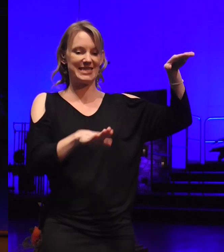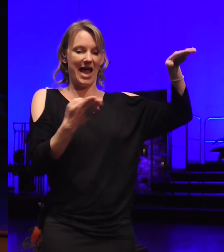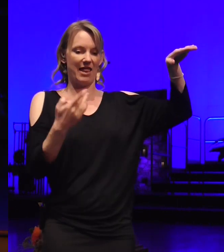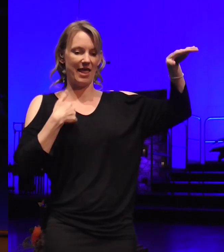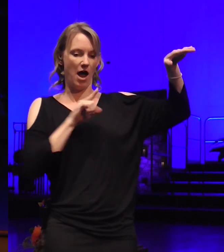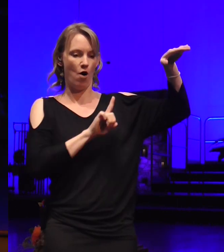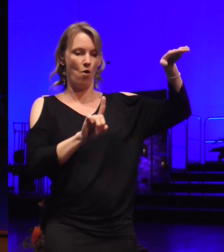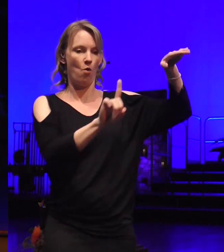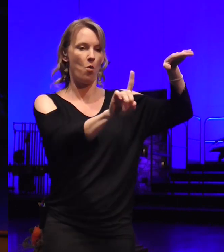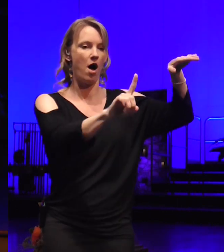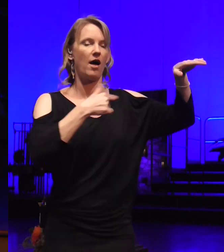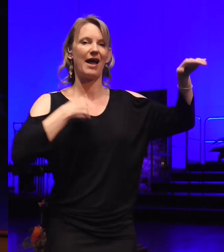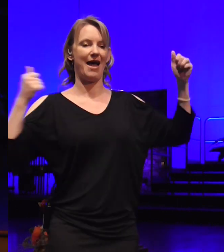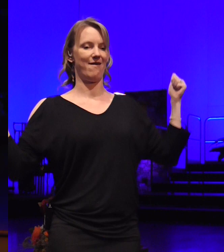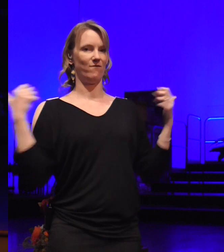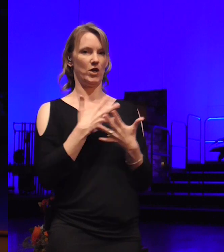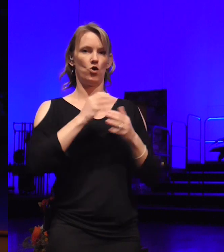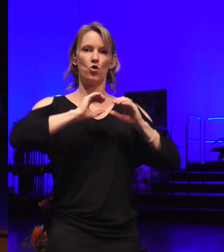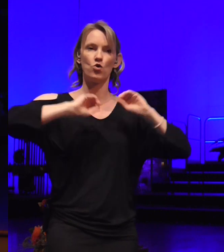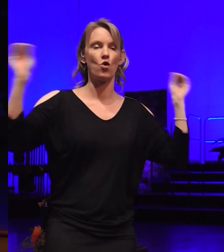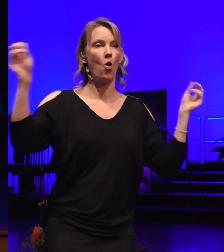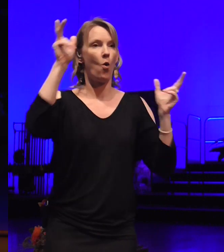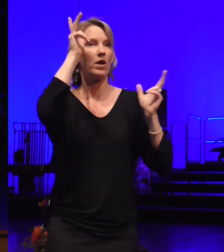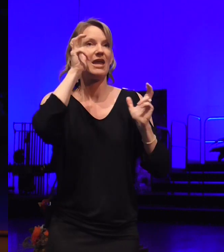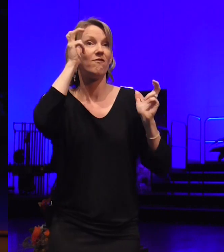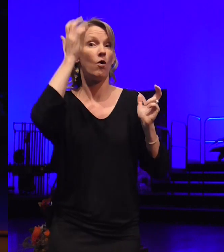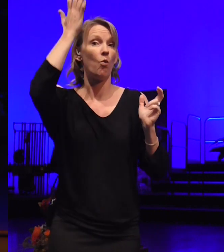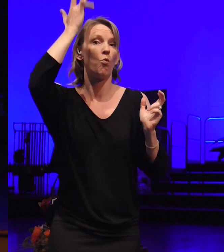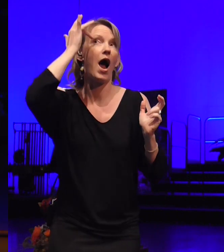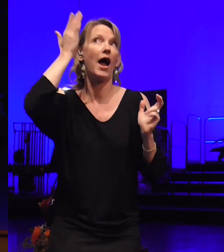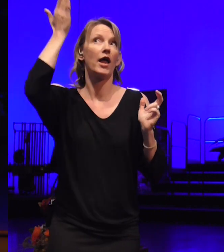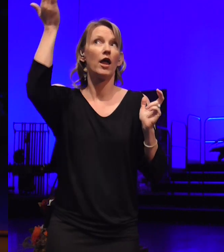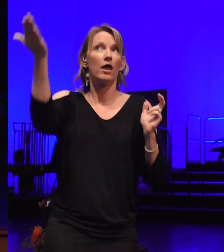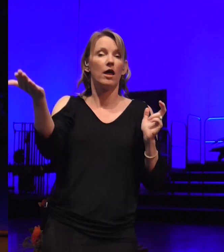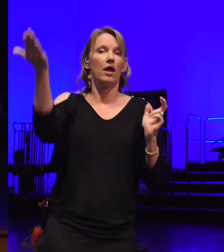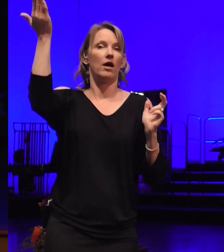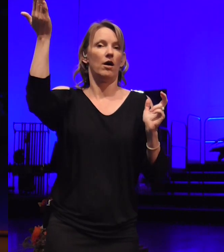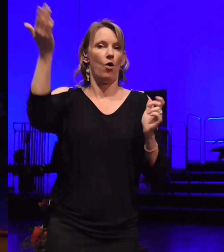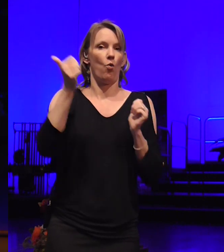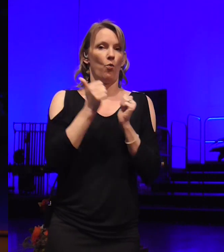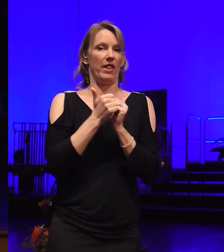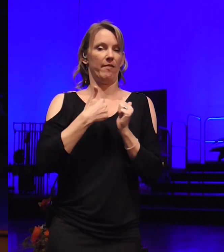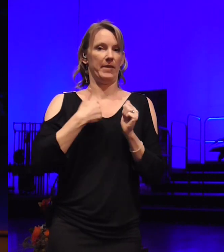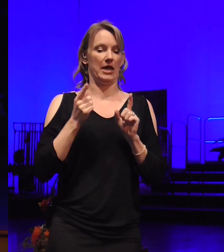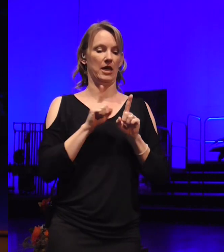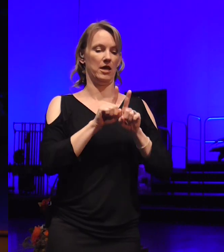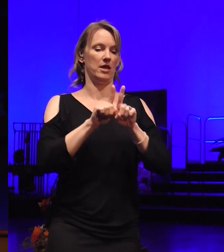death, I will fear no evil, for thou art with me."